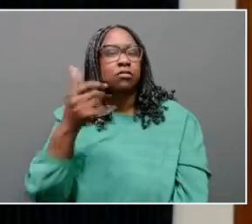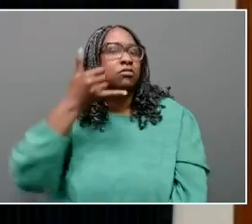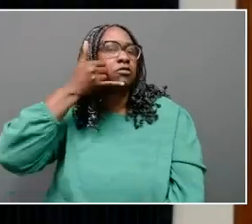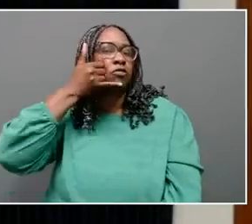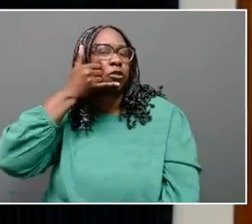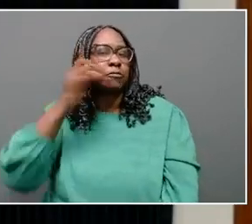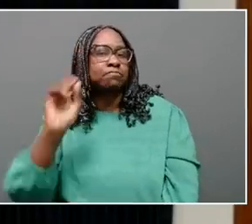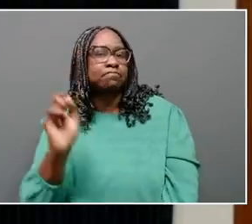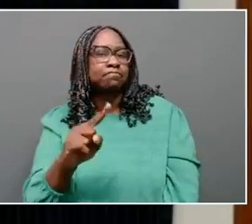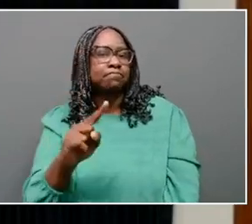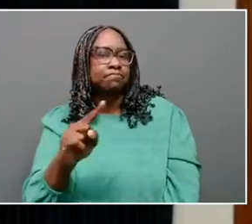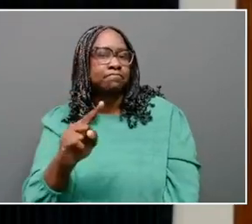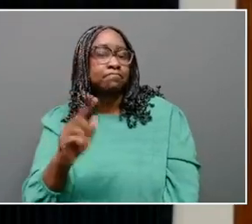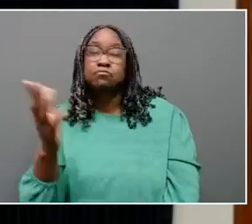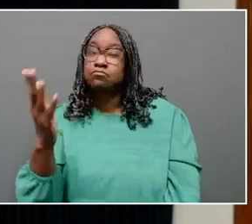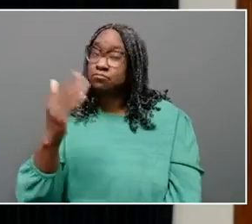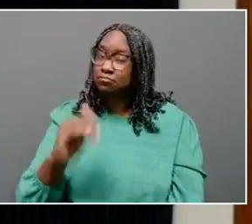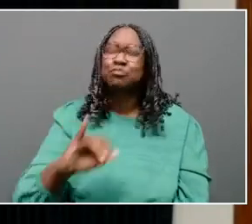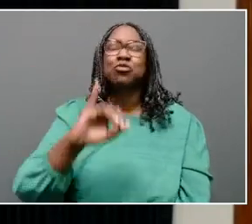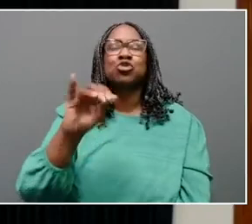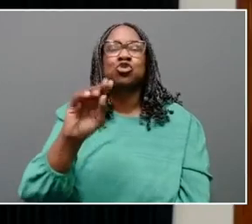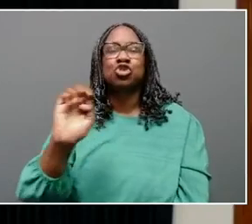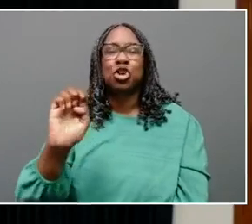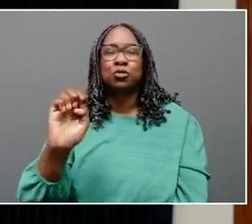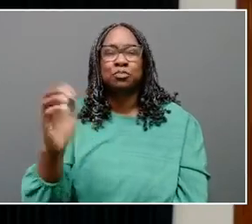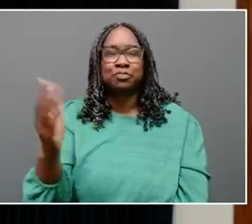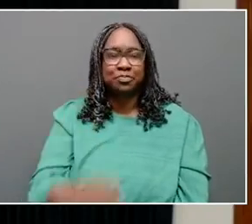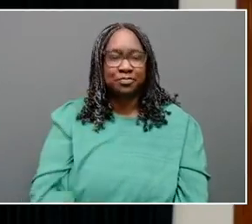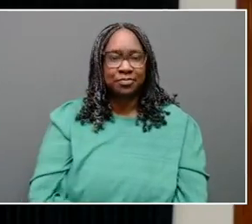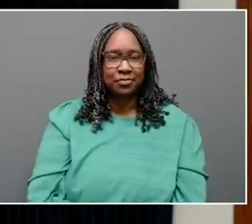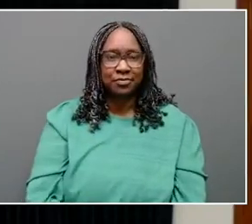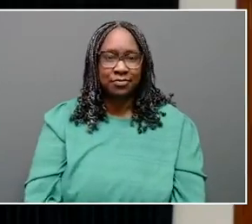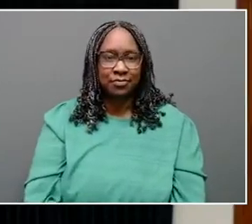Okay, we have Joe Sonka on the line.